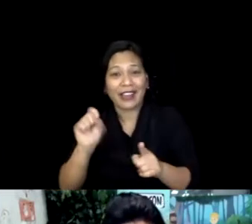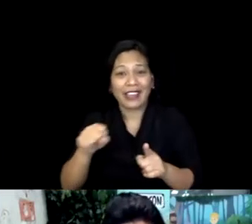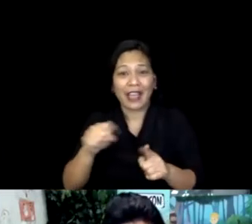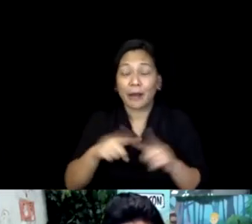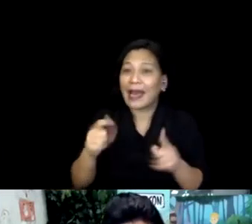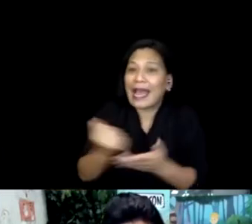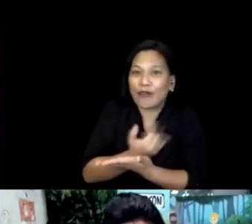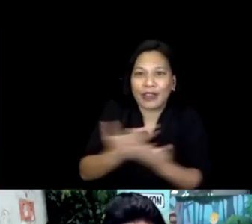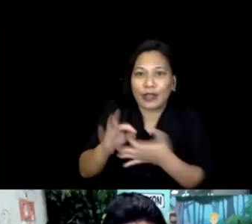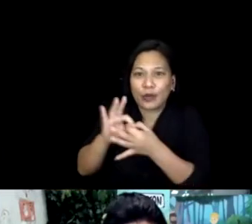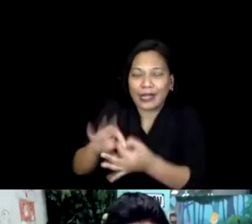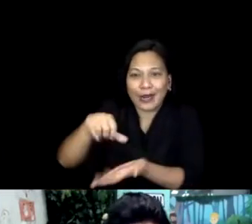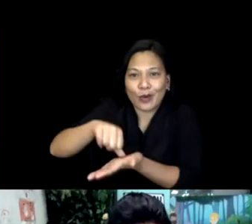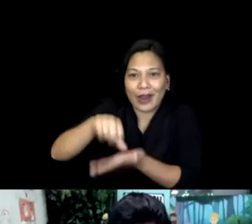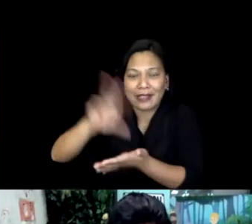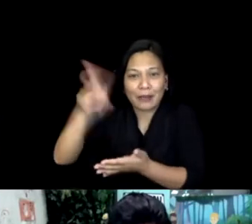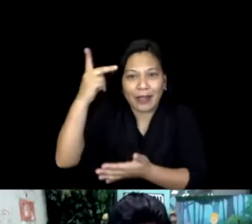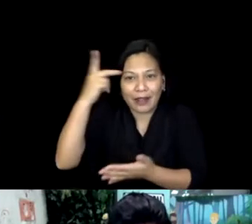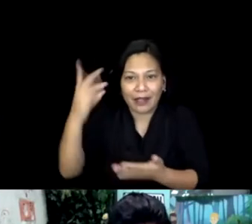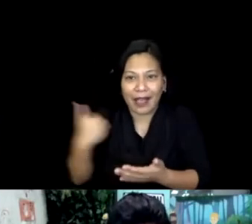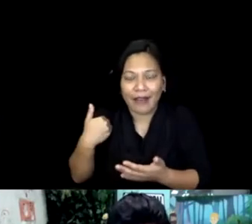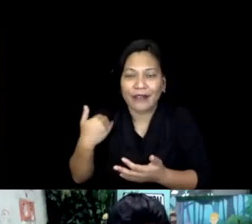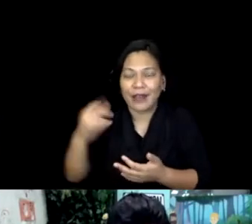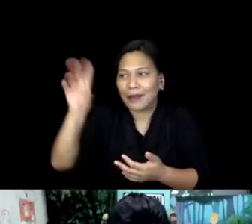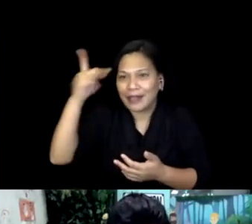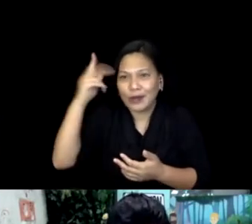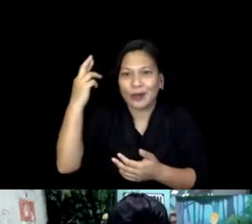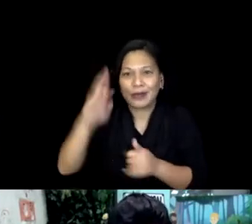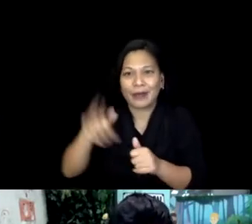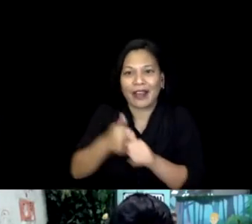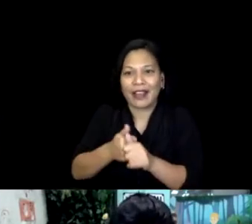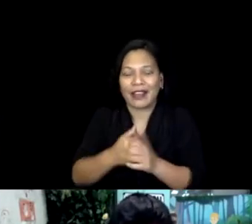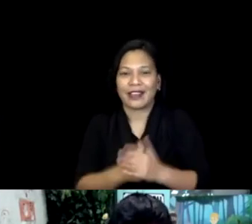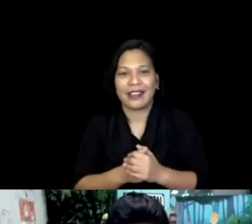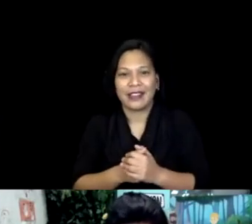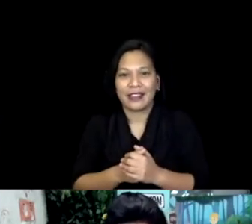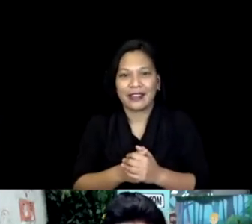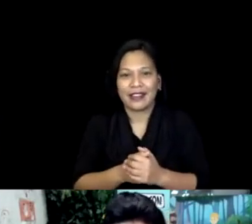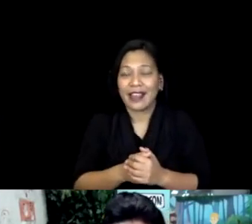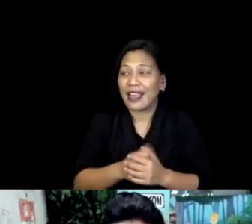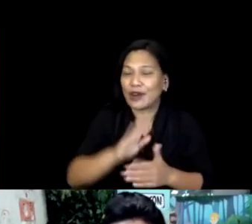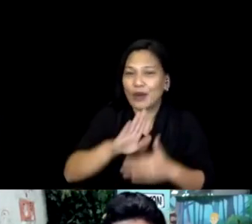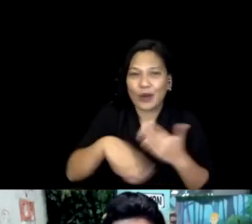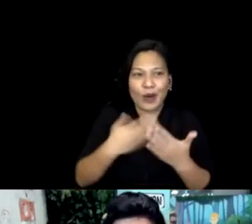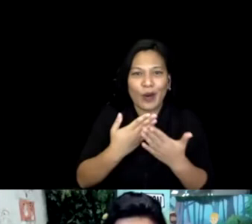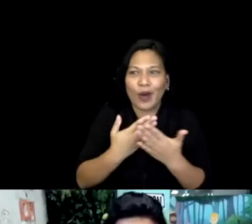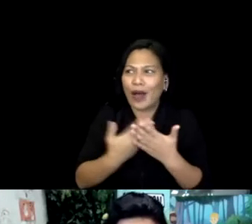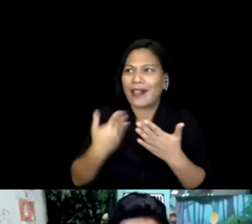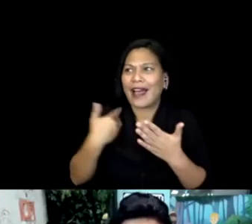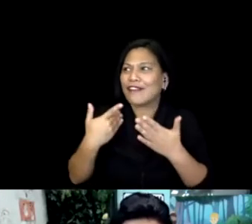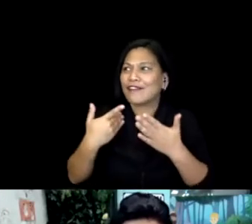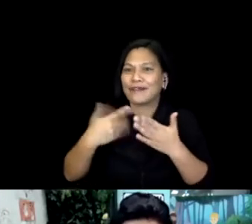political. Everything is political, right? You can't, and everything has a diversity of opinions, let's put it that